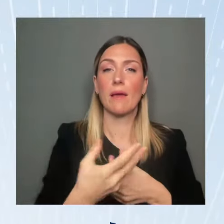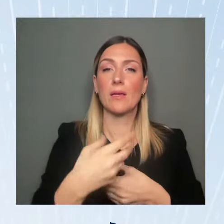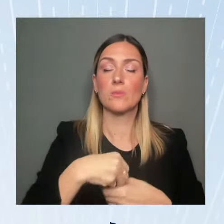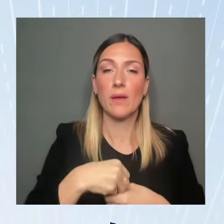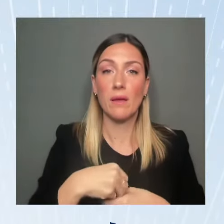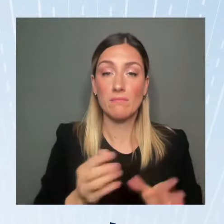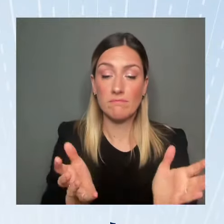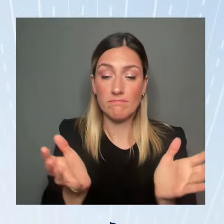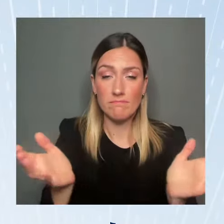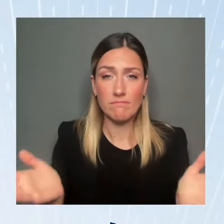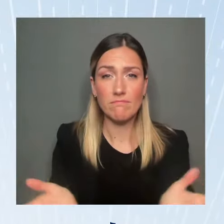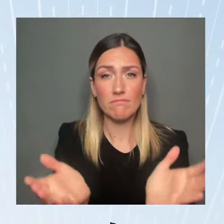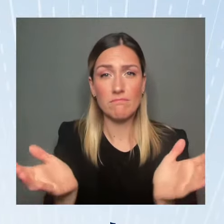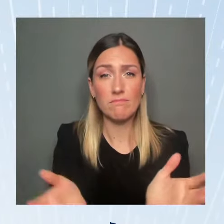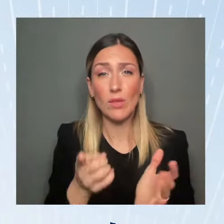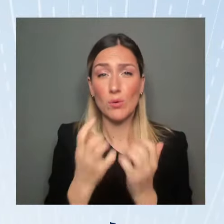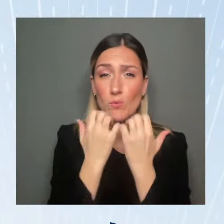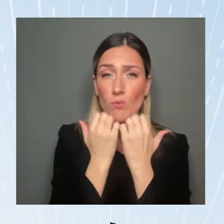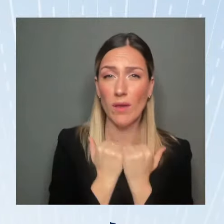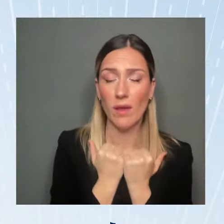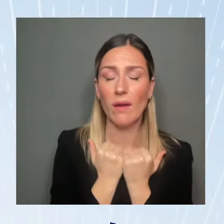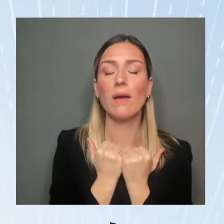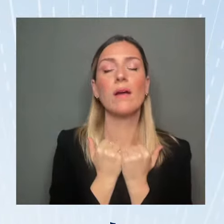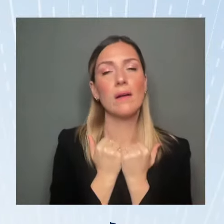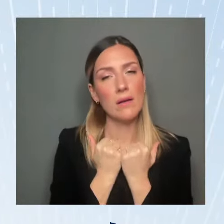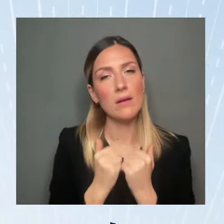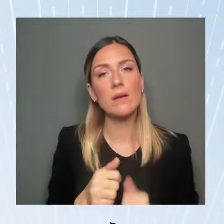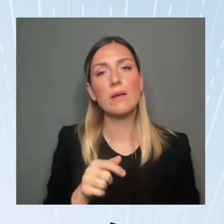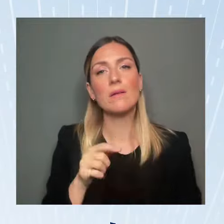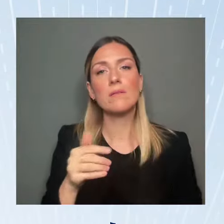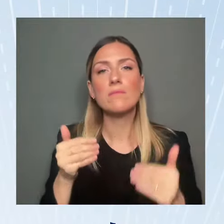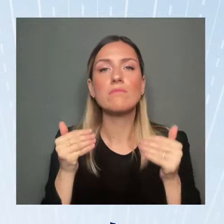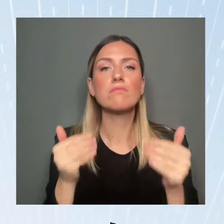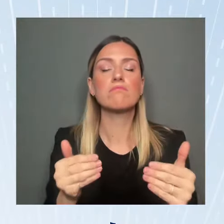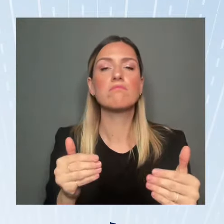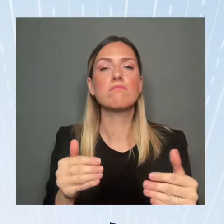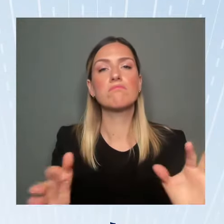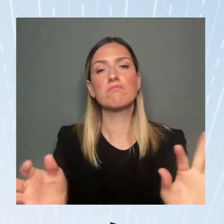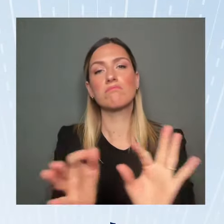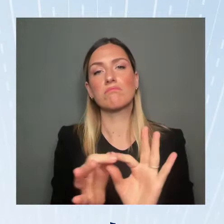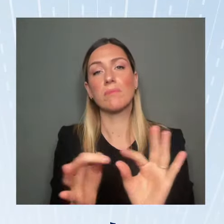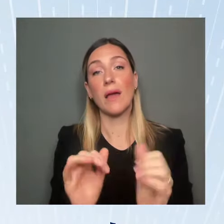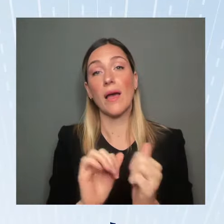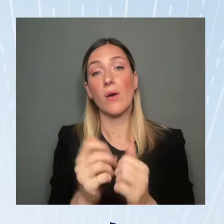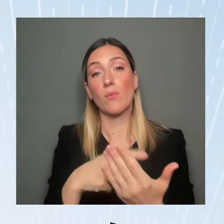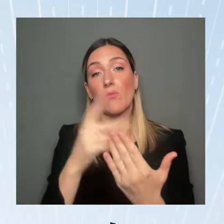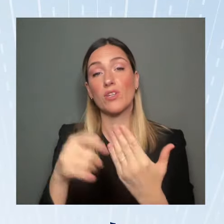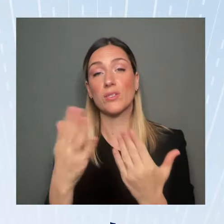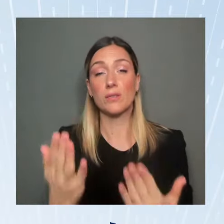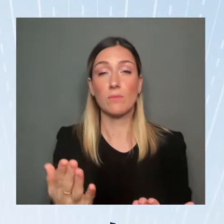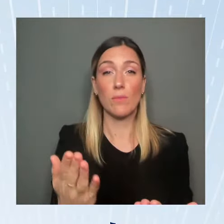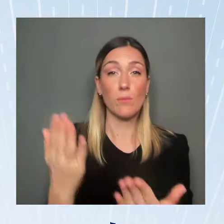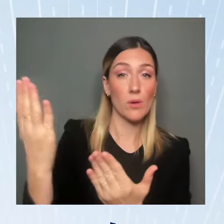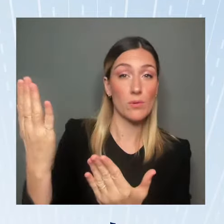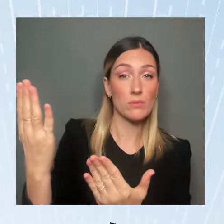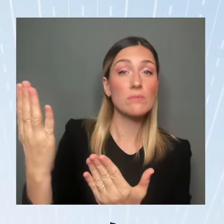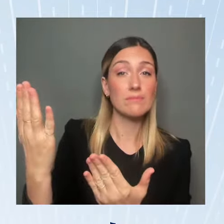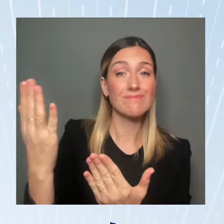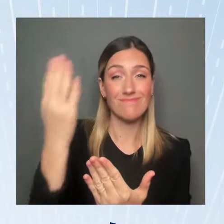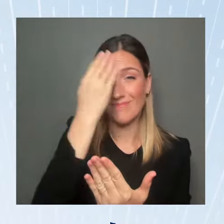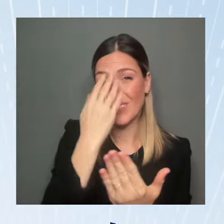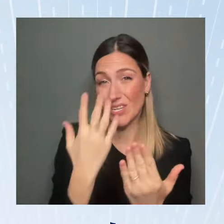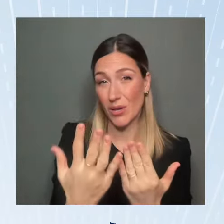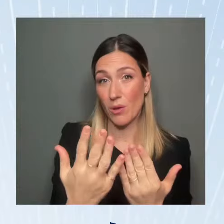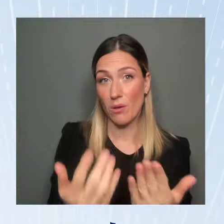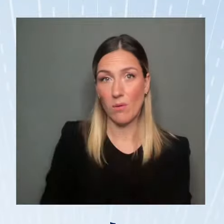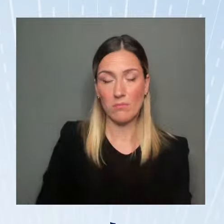cares about these issues to make sure to have a voice in how those projects are first proposed, because I can tell you when they reach